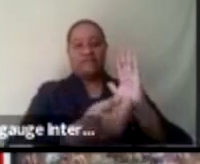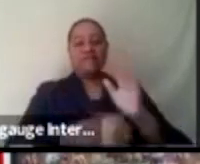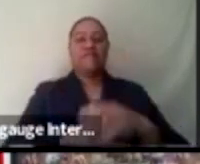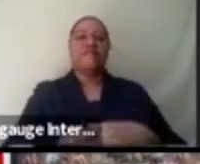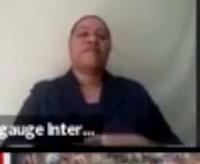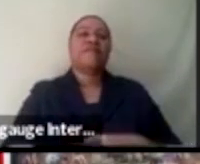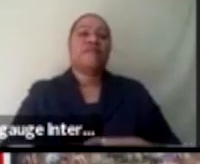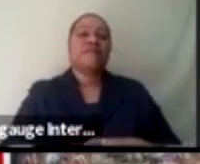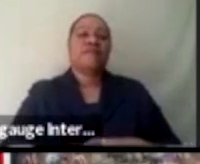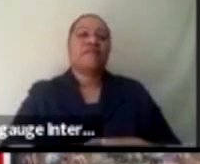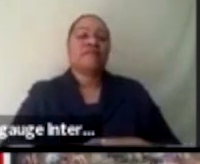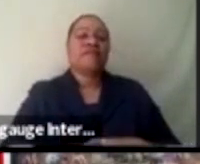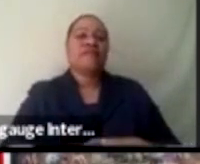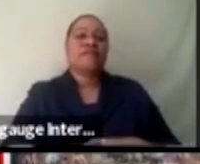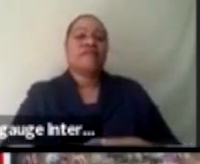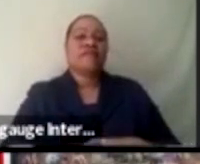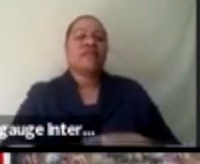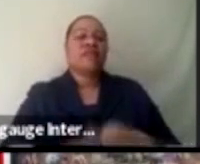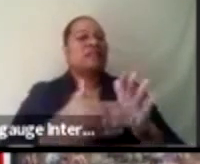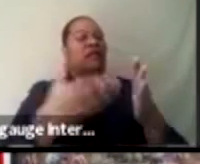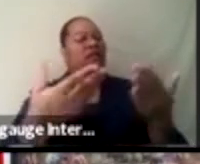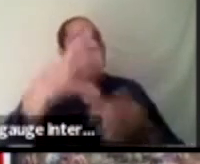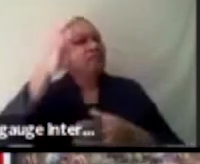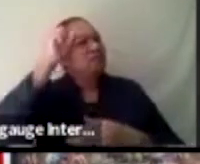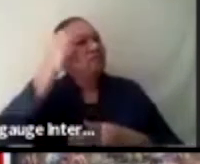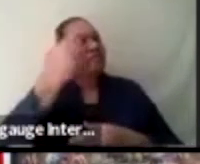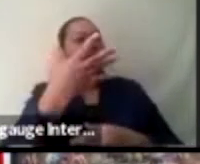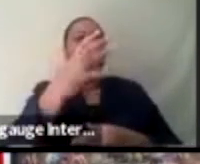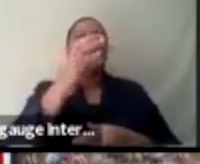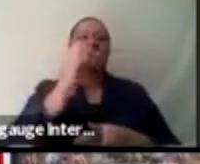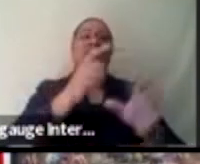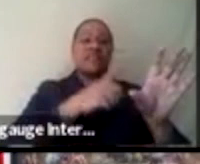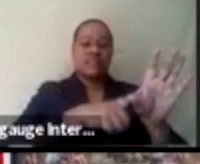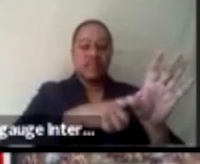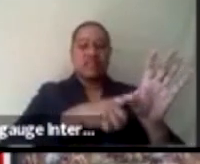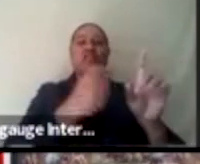Today, we commemorate 50 years of the Pacific Islands Forum,